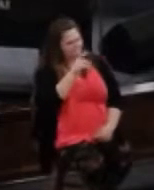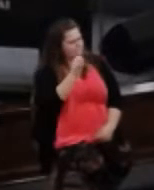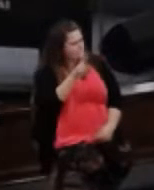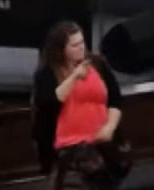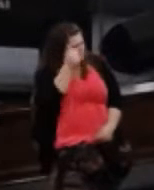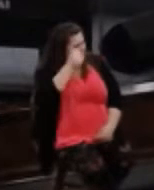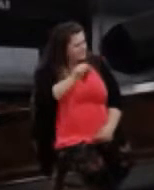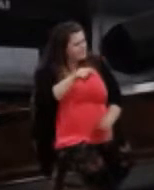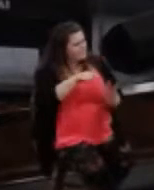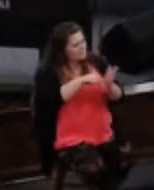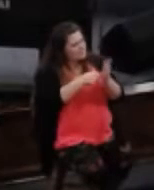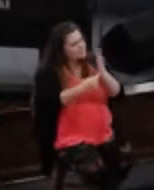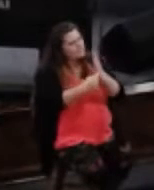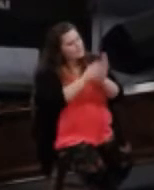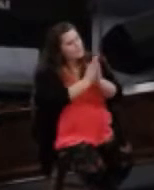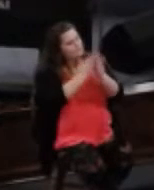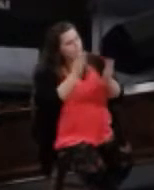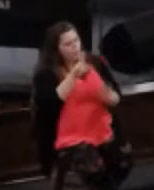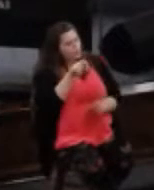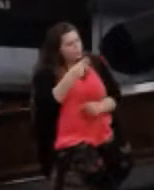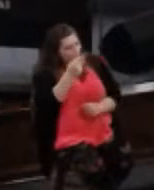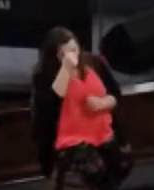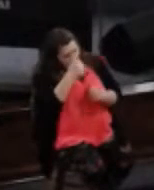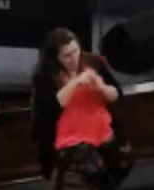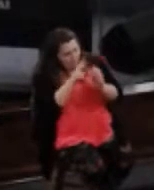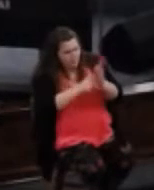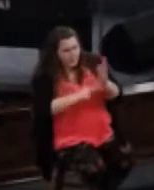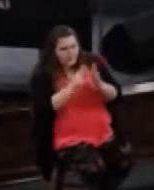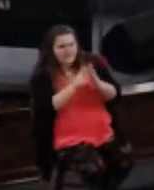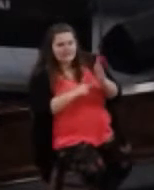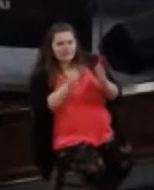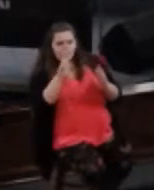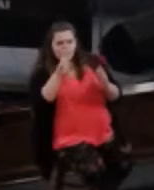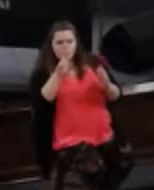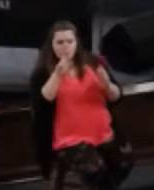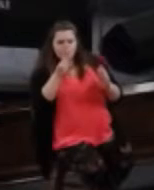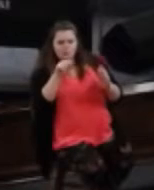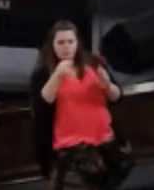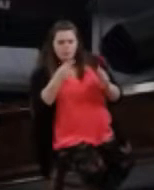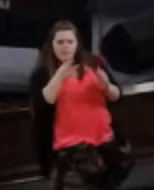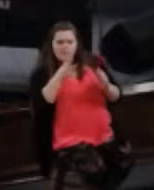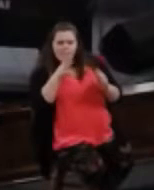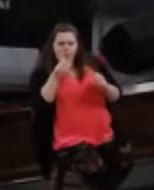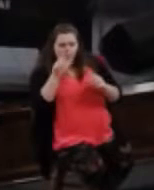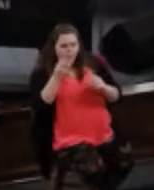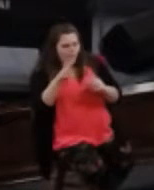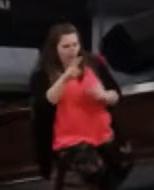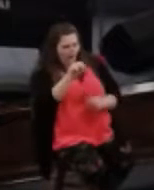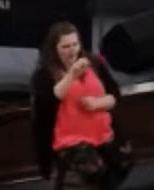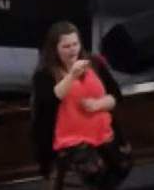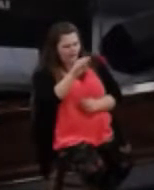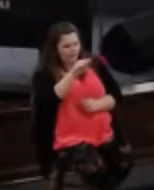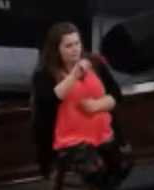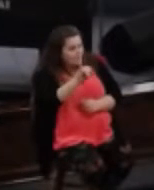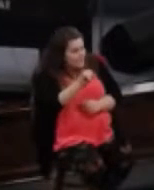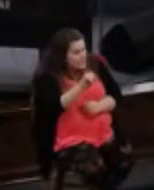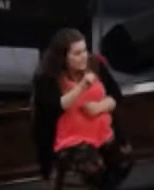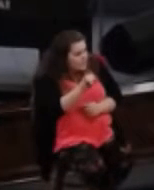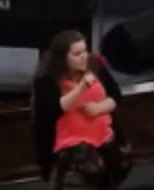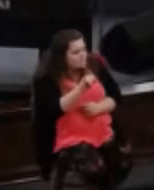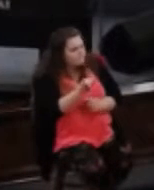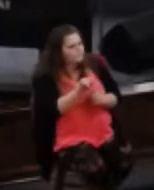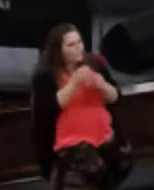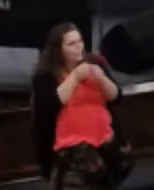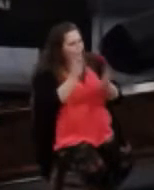remember back in the book of Ruth? You remember reading, Ruth's mother-in-law, Naomi? Naomi had lost